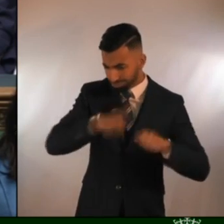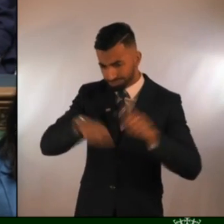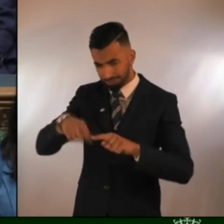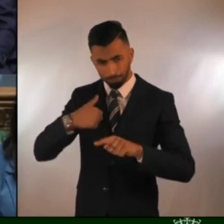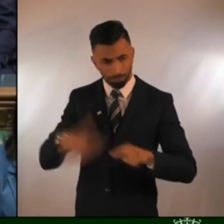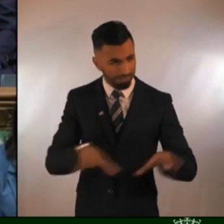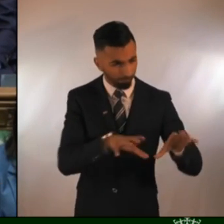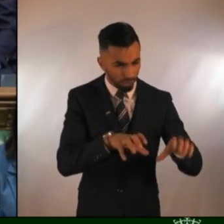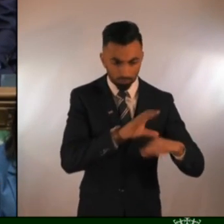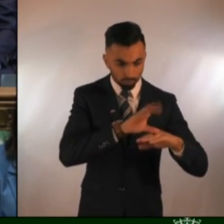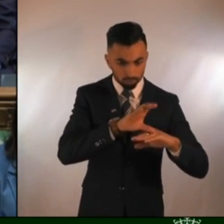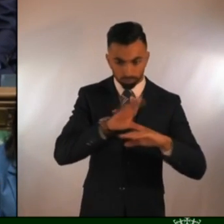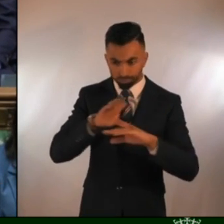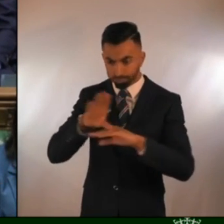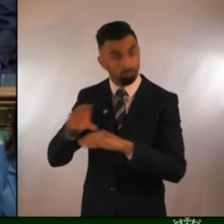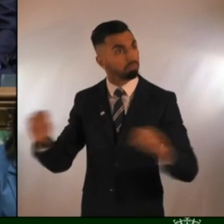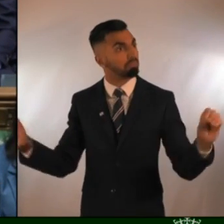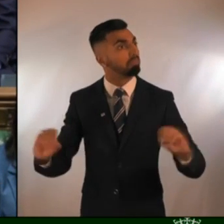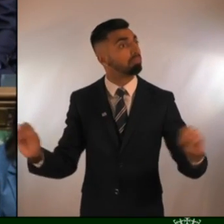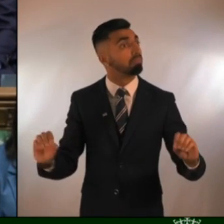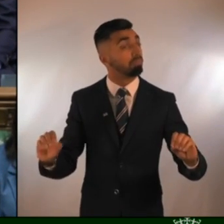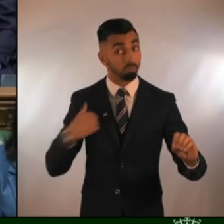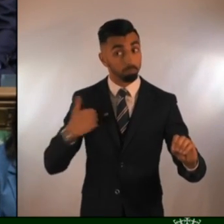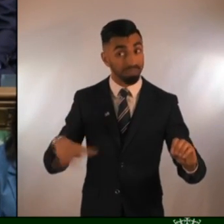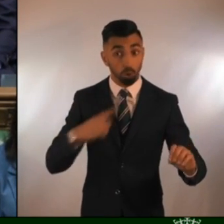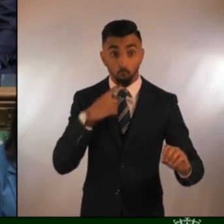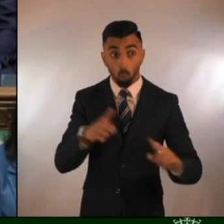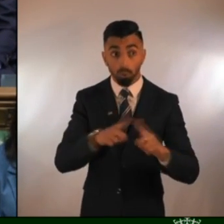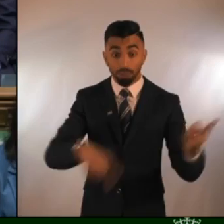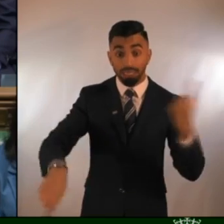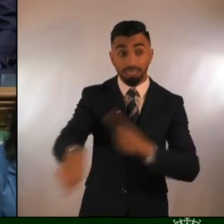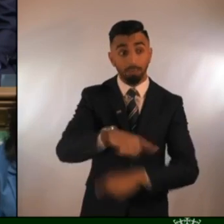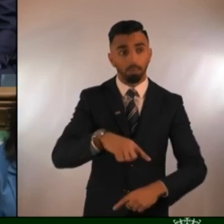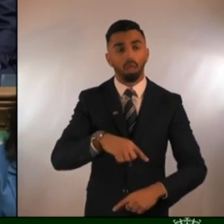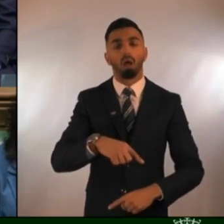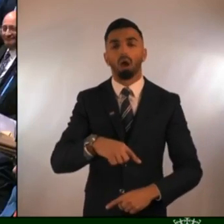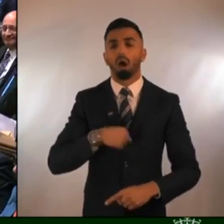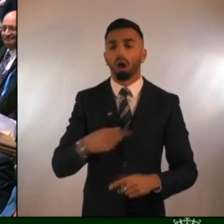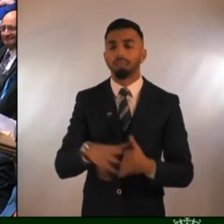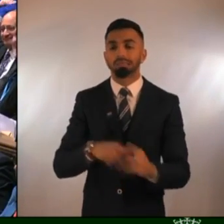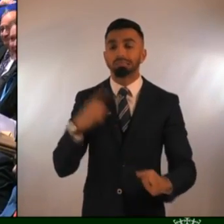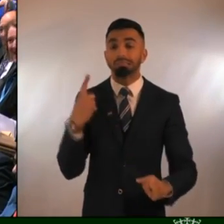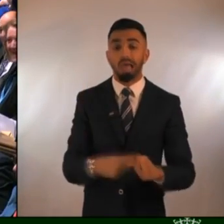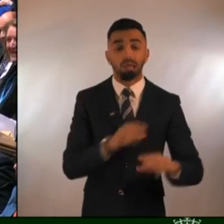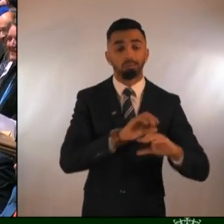frozen, fuel duty frozen. We promised to cut taxes and the cost of living, and we got it done.